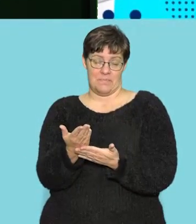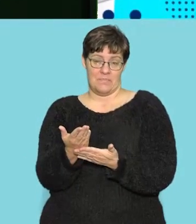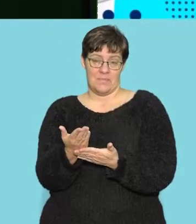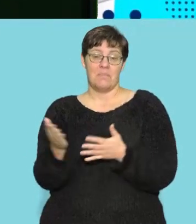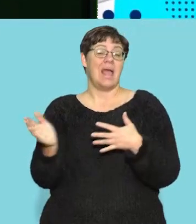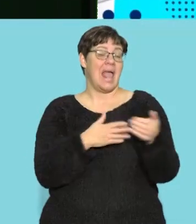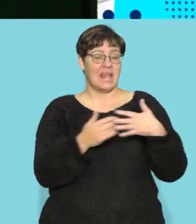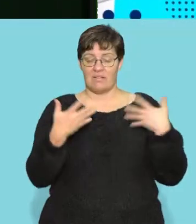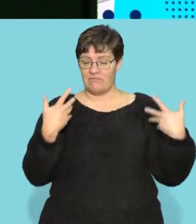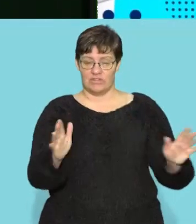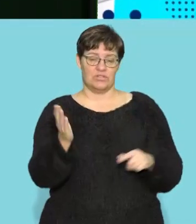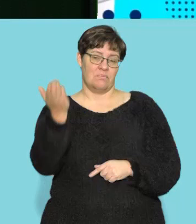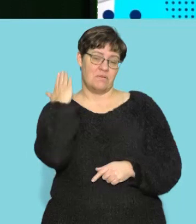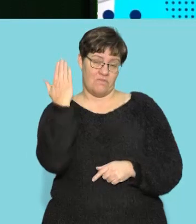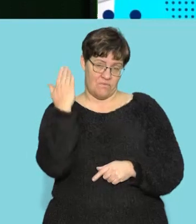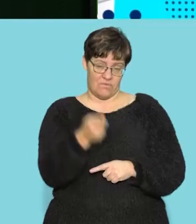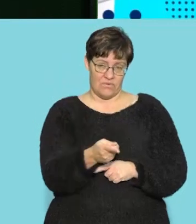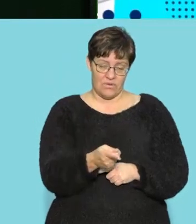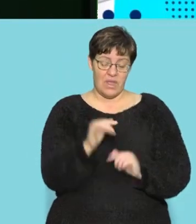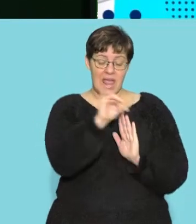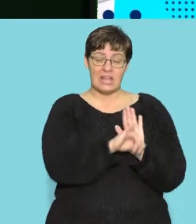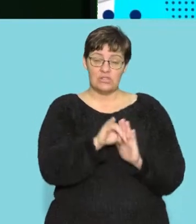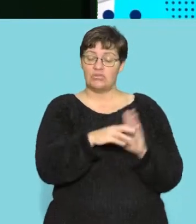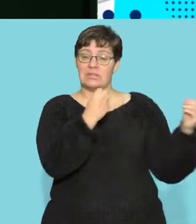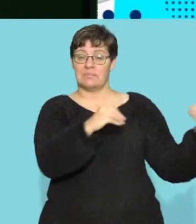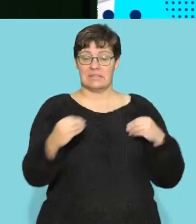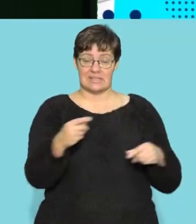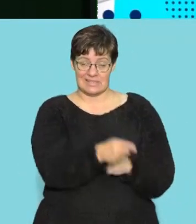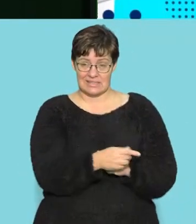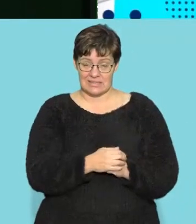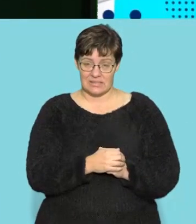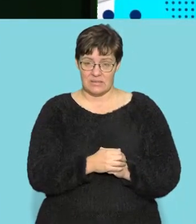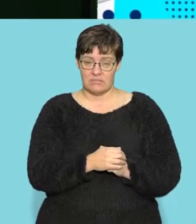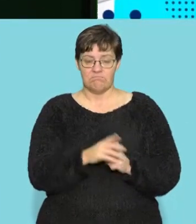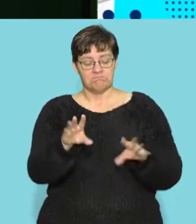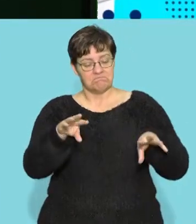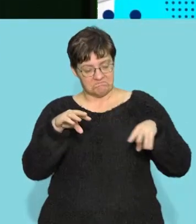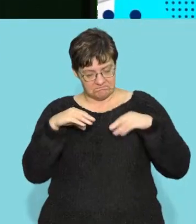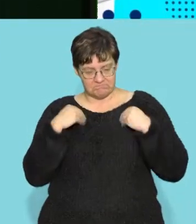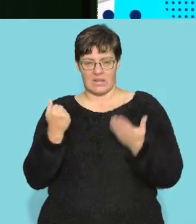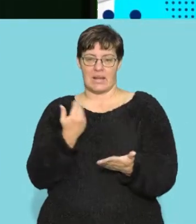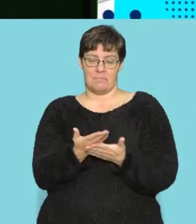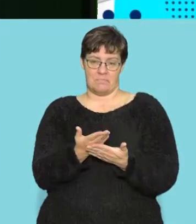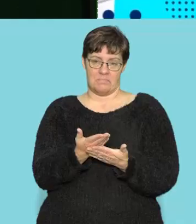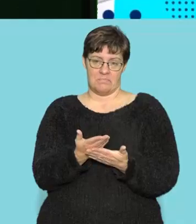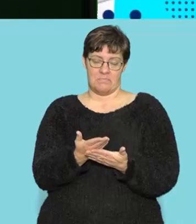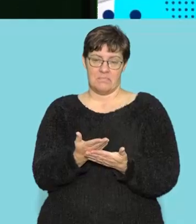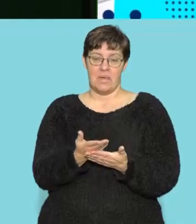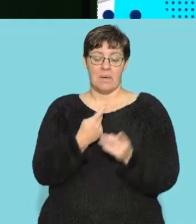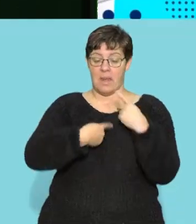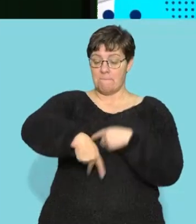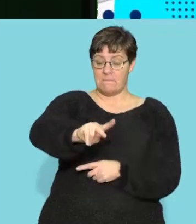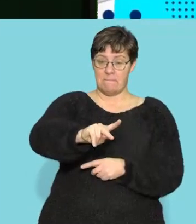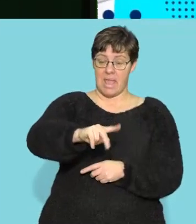our previous lessons, where the insurance company have accepted our claim, but they haven't paid us as